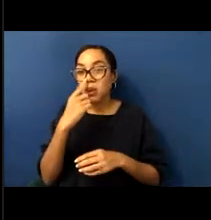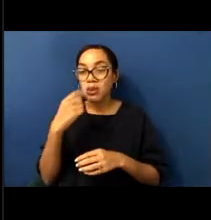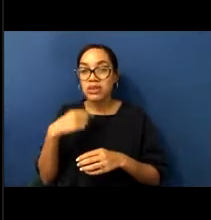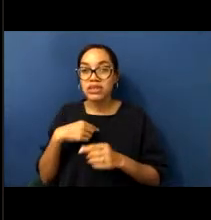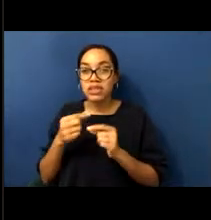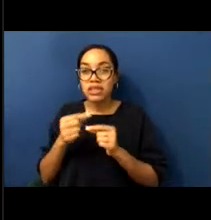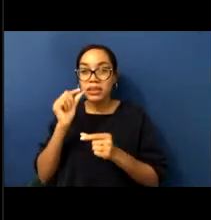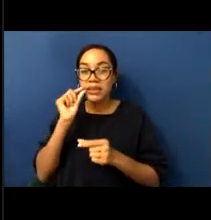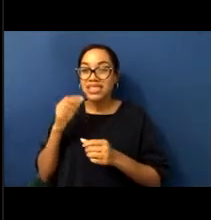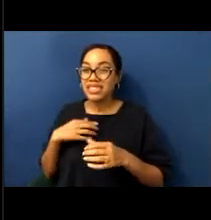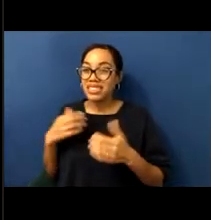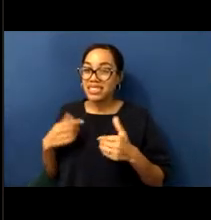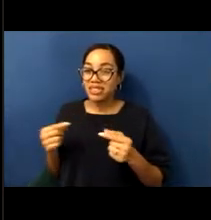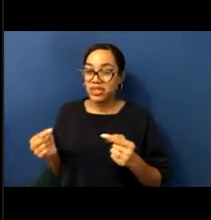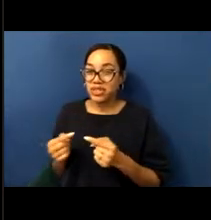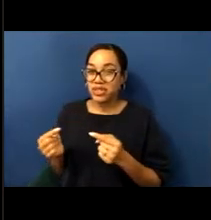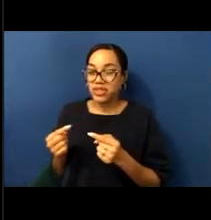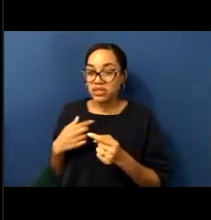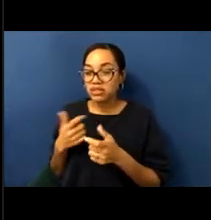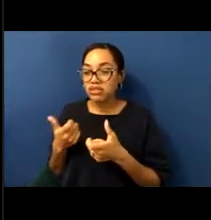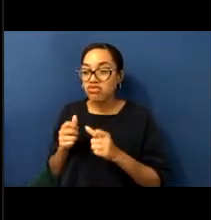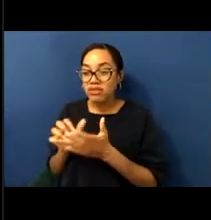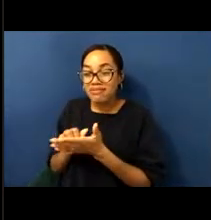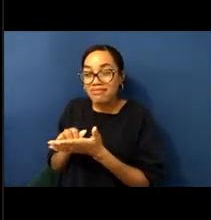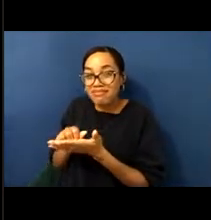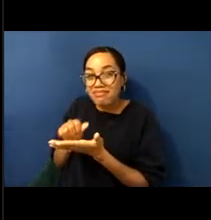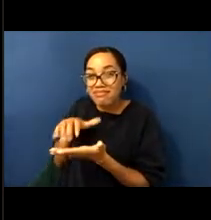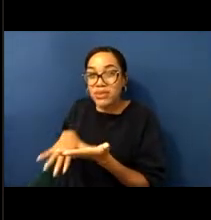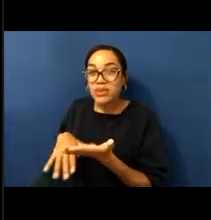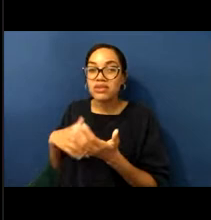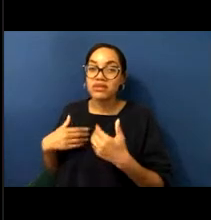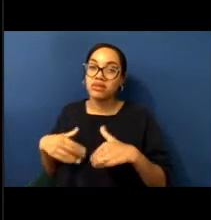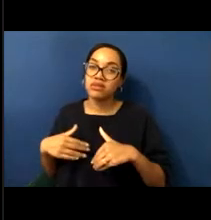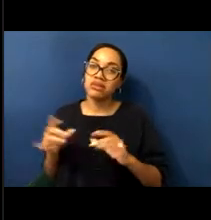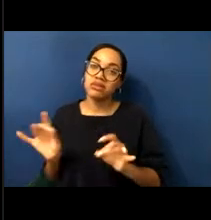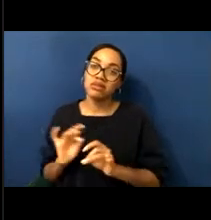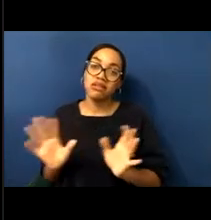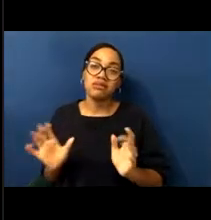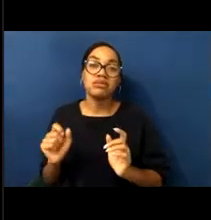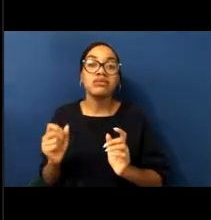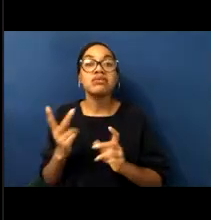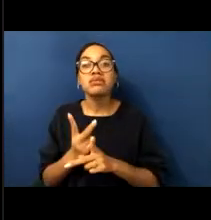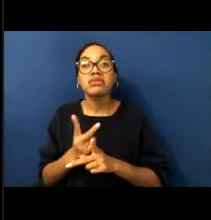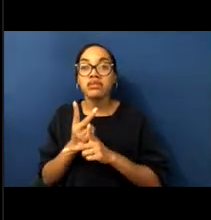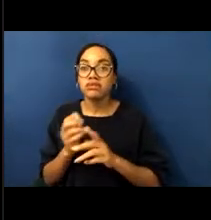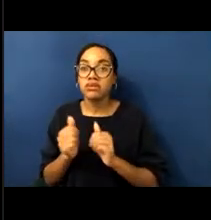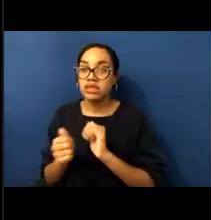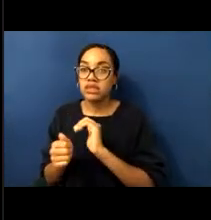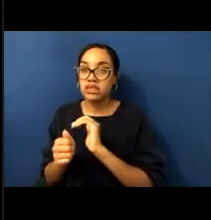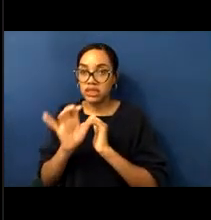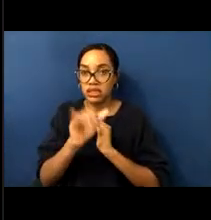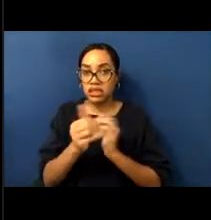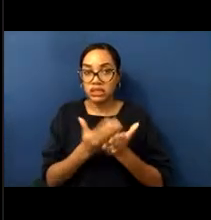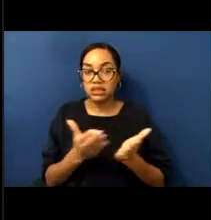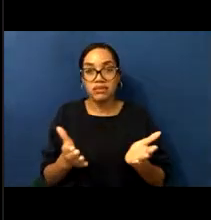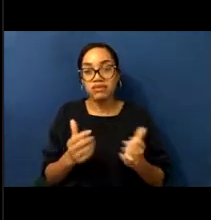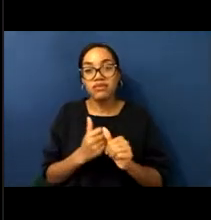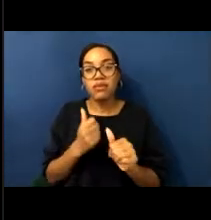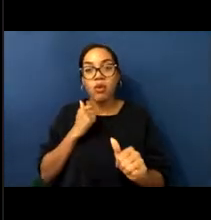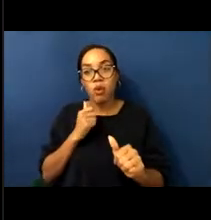they were able to remove the object. So these are things that you can do to help sea turtles. Next slide, please.